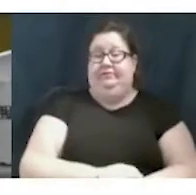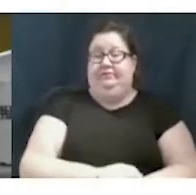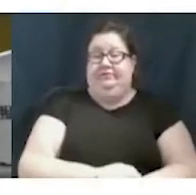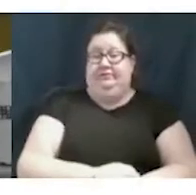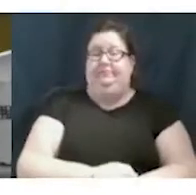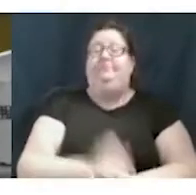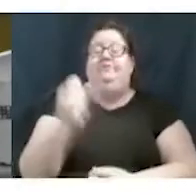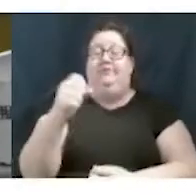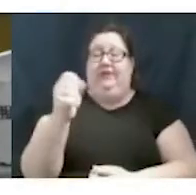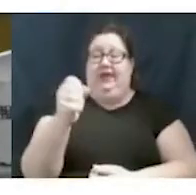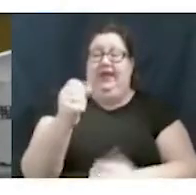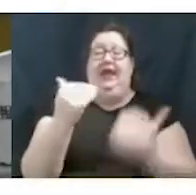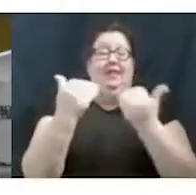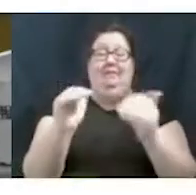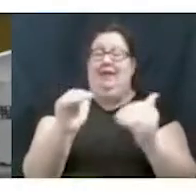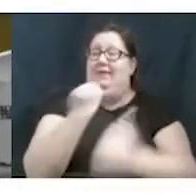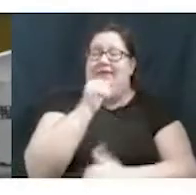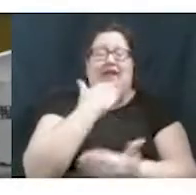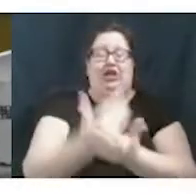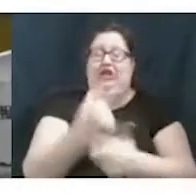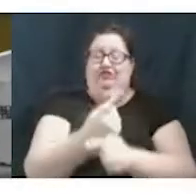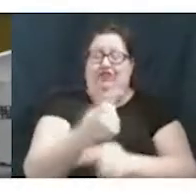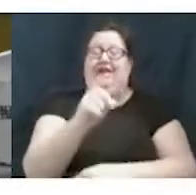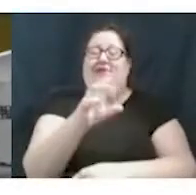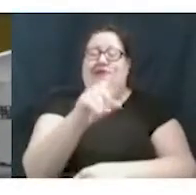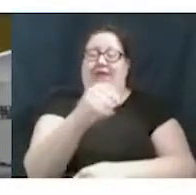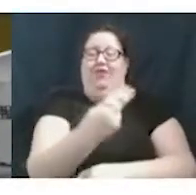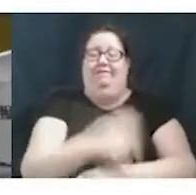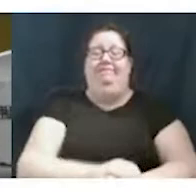Yeah, minimum is not good. You're right, Deborah.